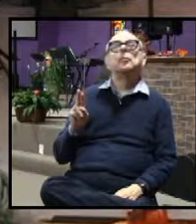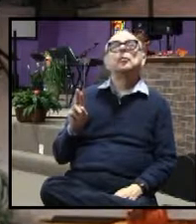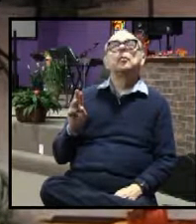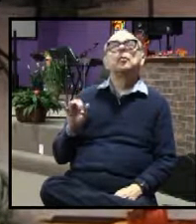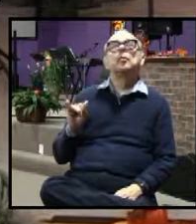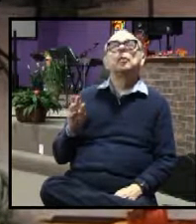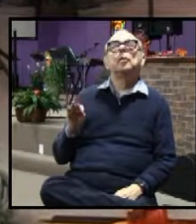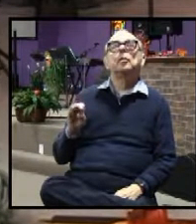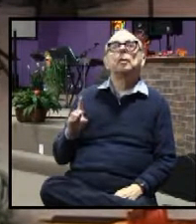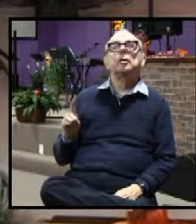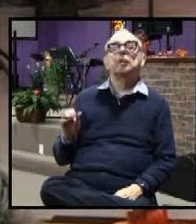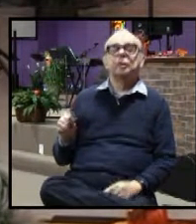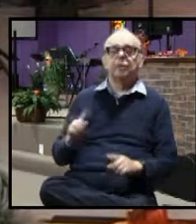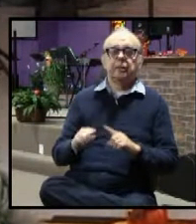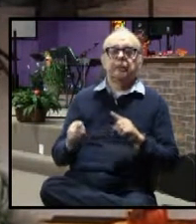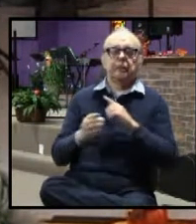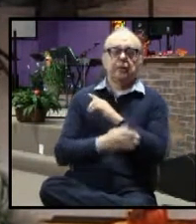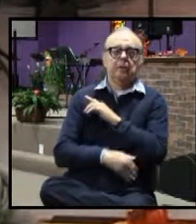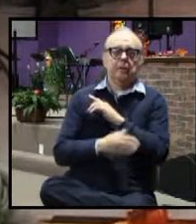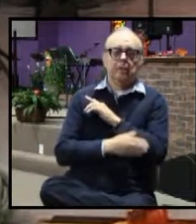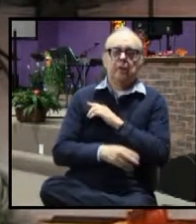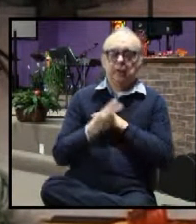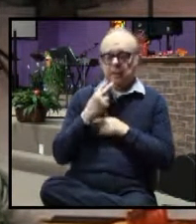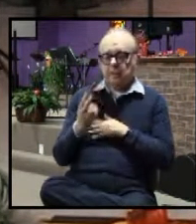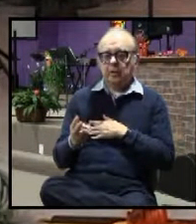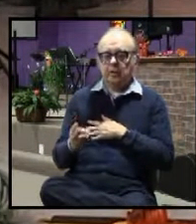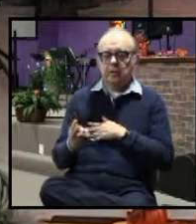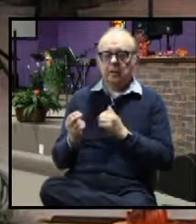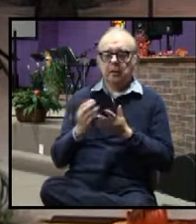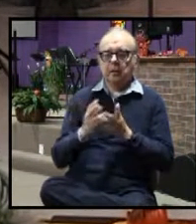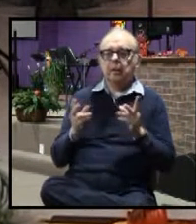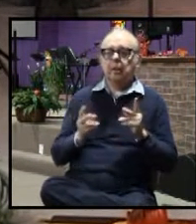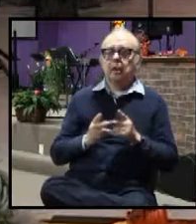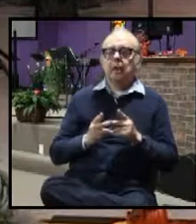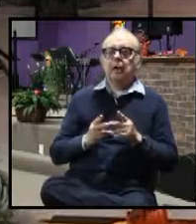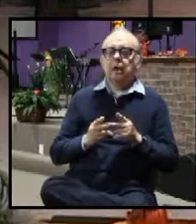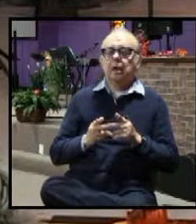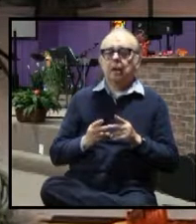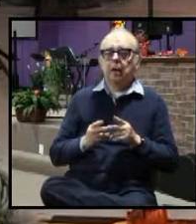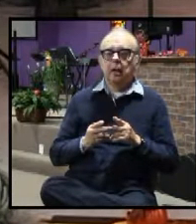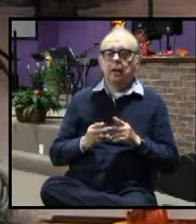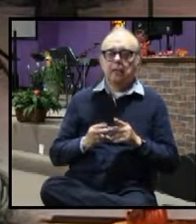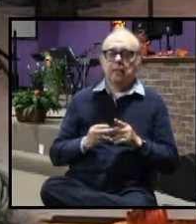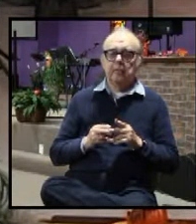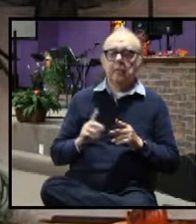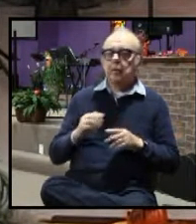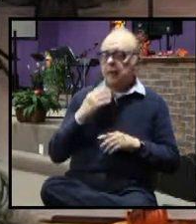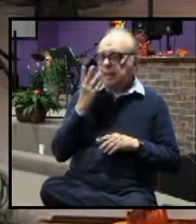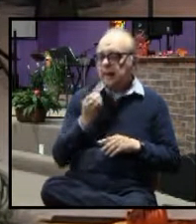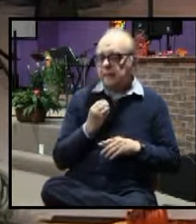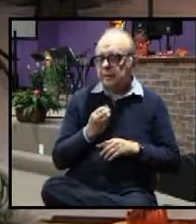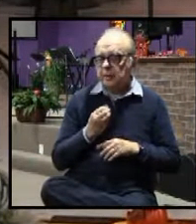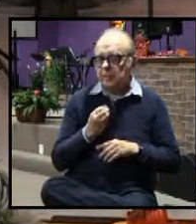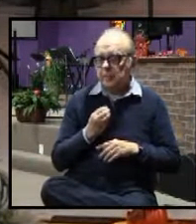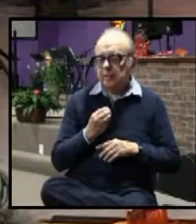some places in Afghanistan and Iraq. You want to see survival? Go to some places in